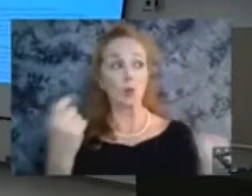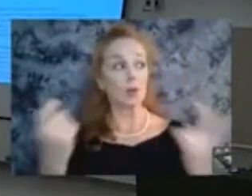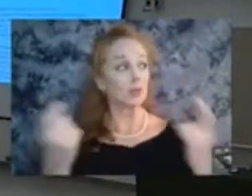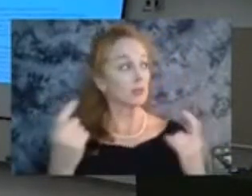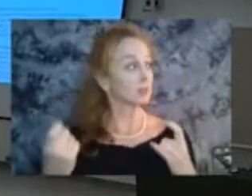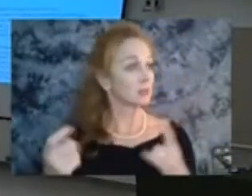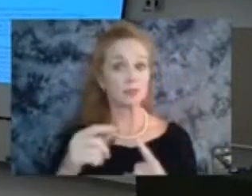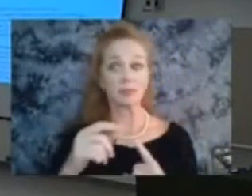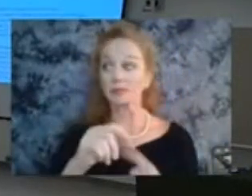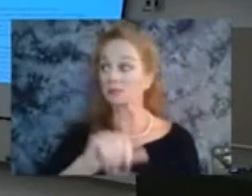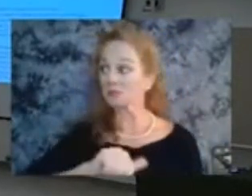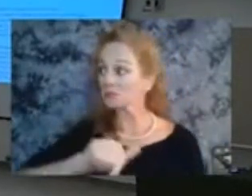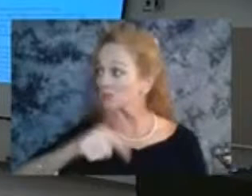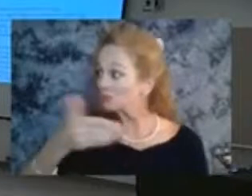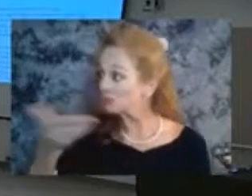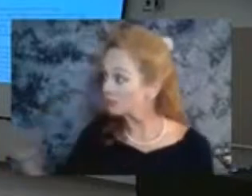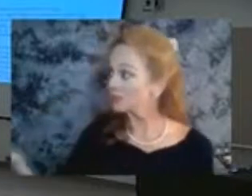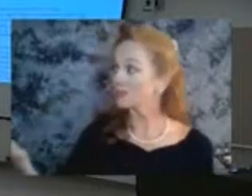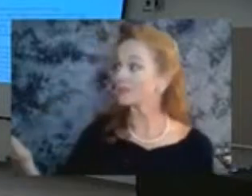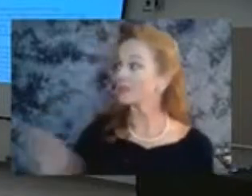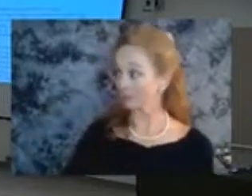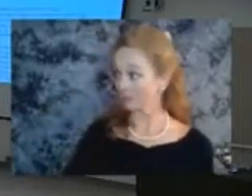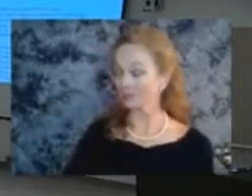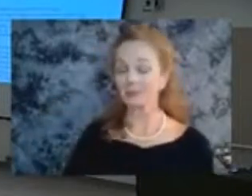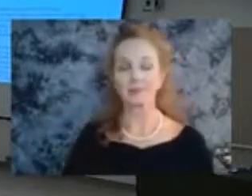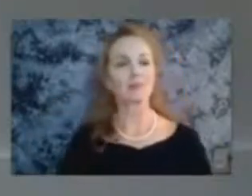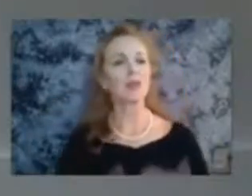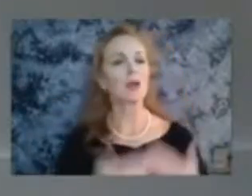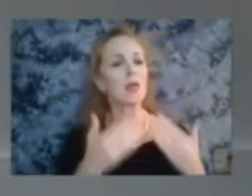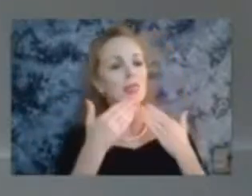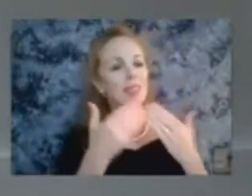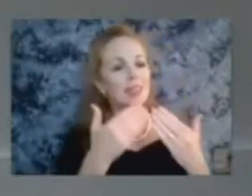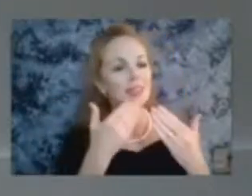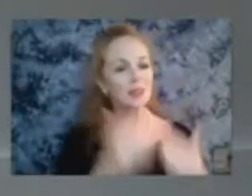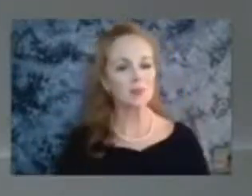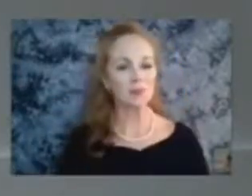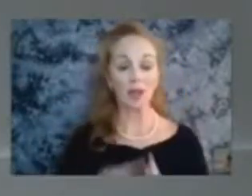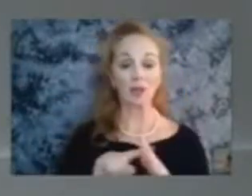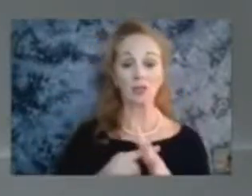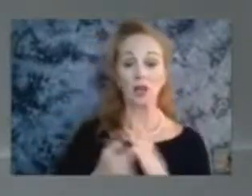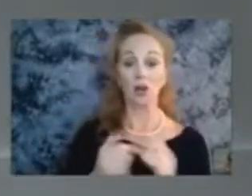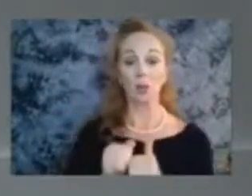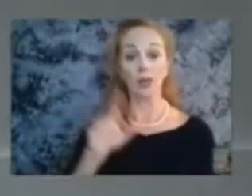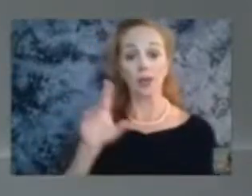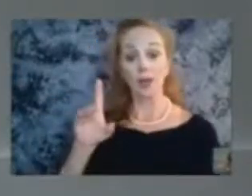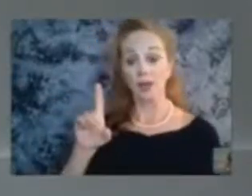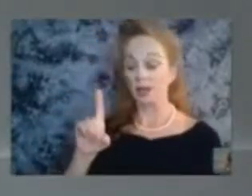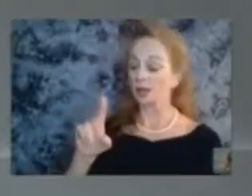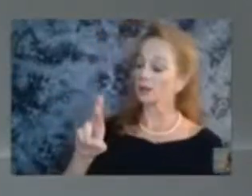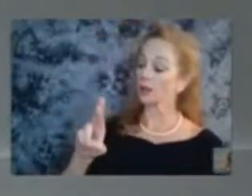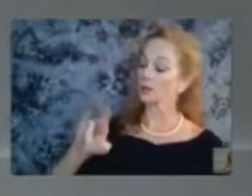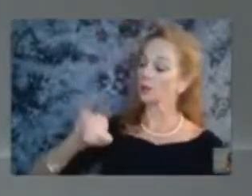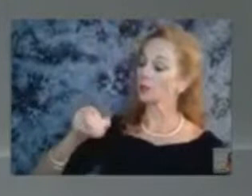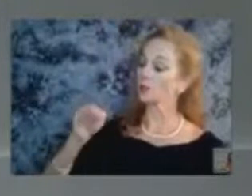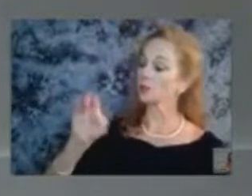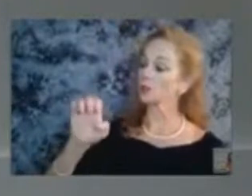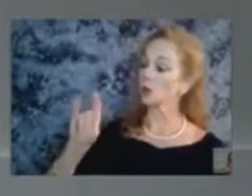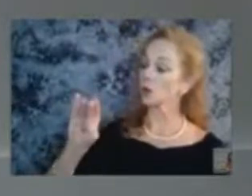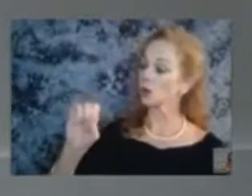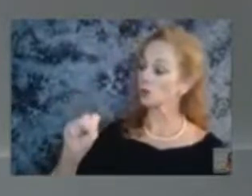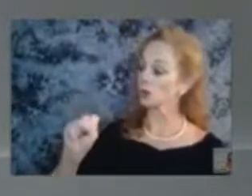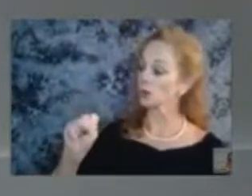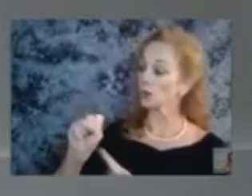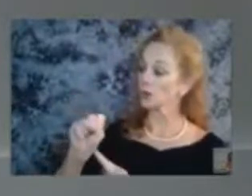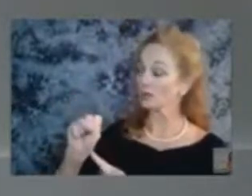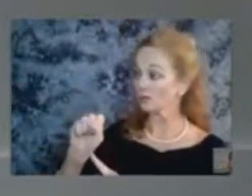answer. All right, thank you. I'm going to start with Dr. Jones. Do you have any questions? Oh, you don't have